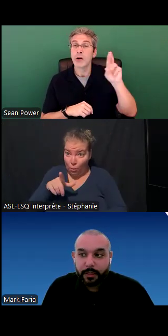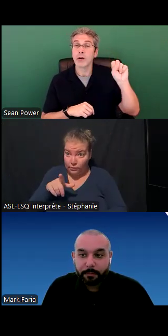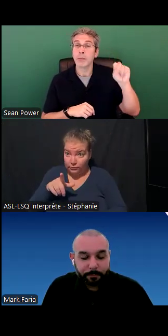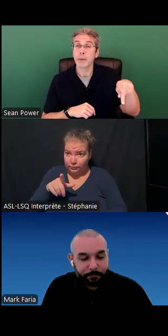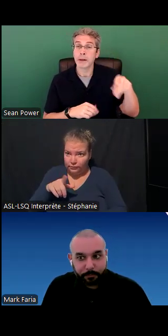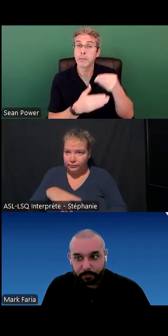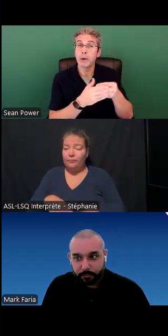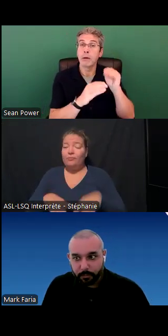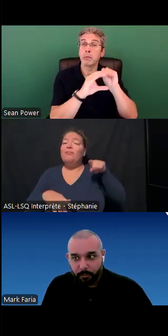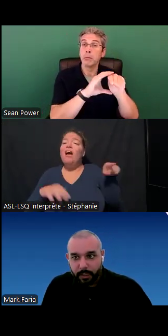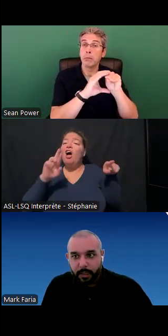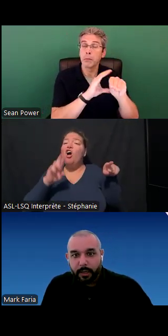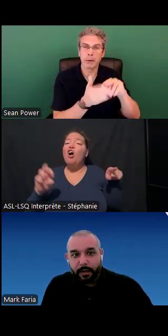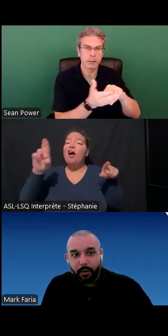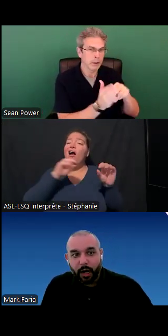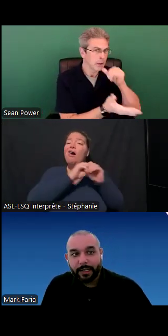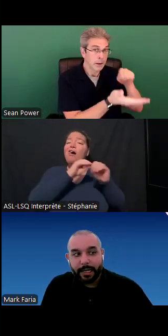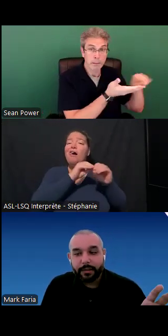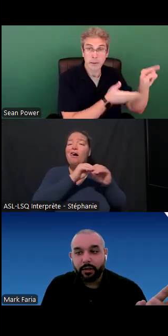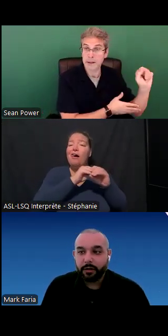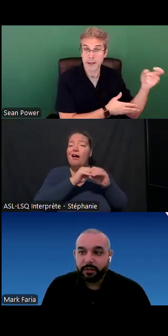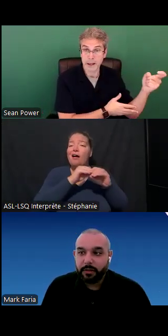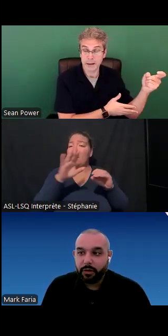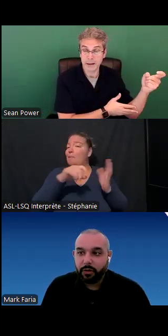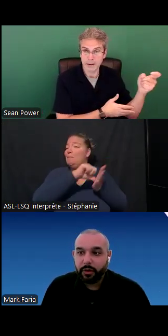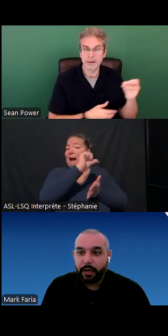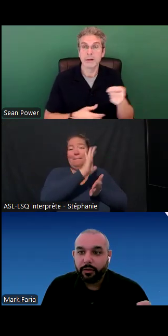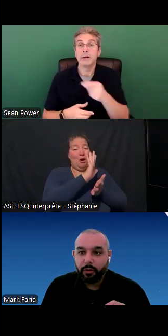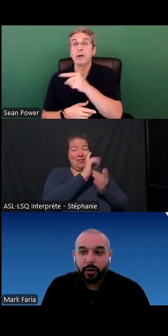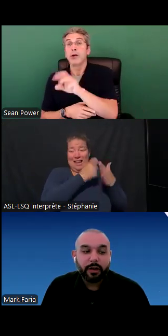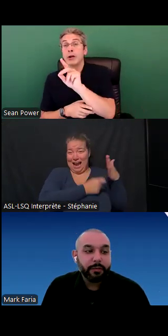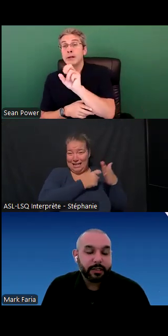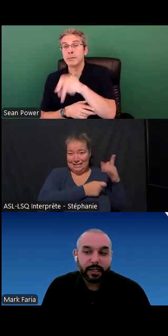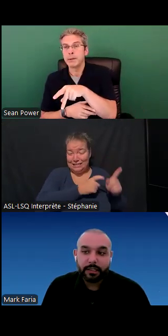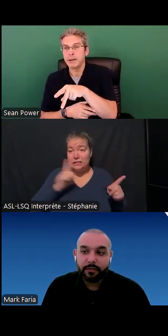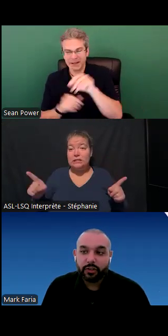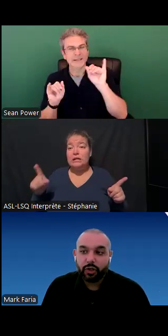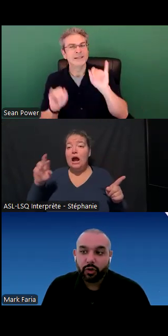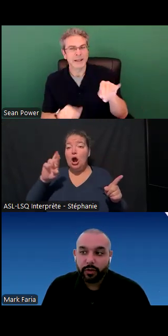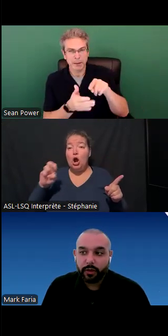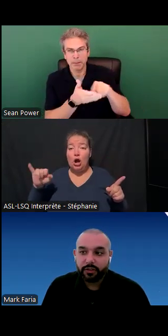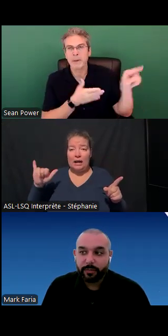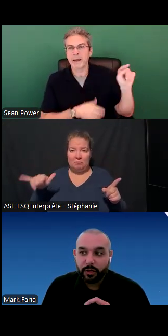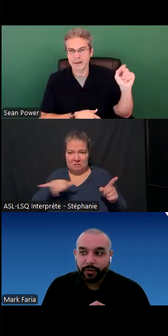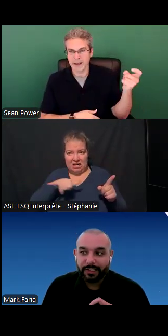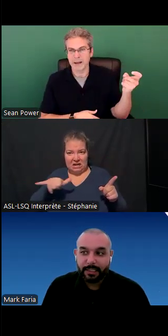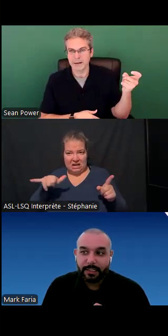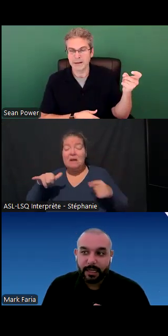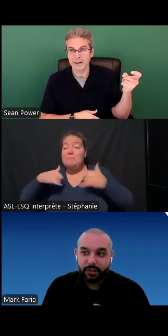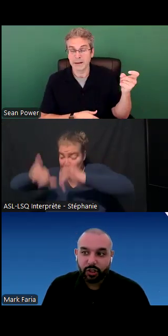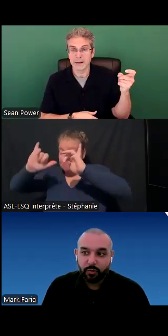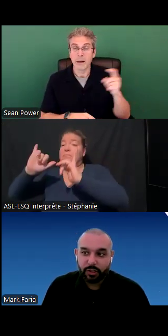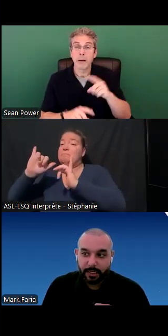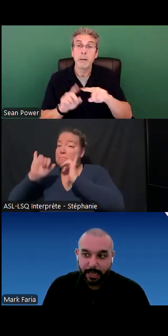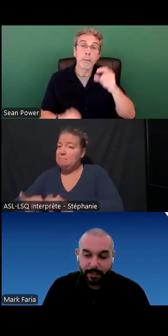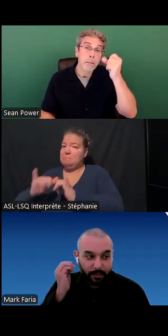your income. Now, unlike the RSP, though, there are government incentives. So there's something called the